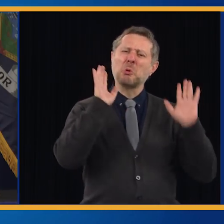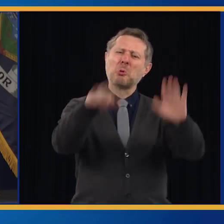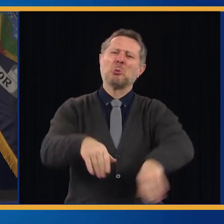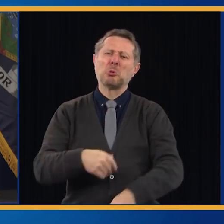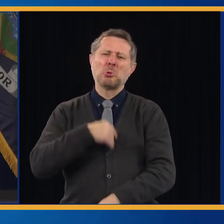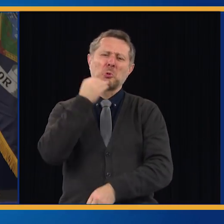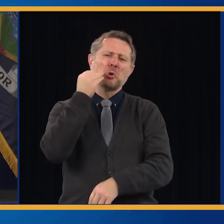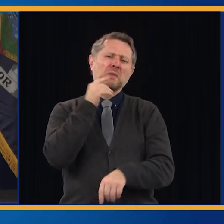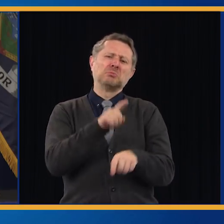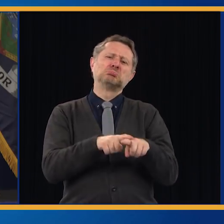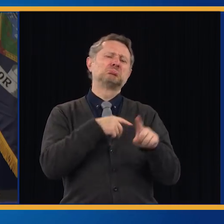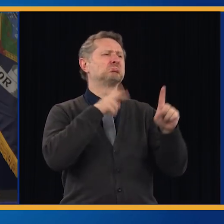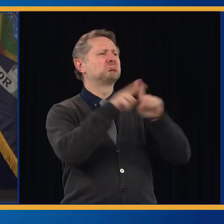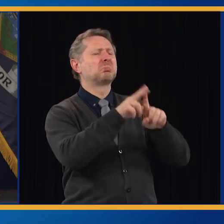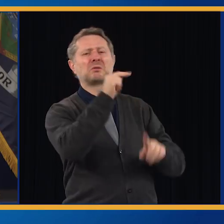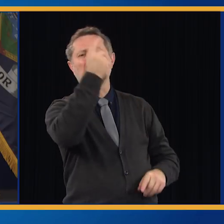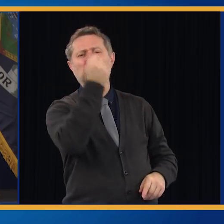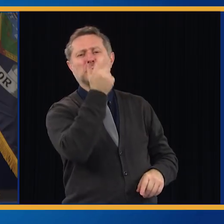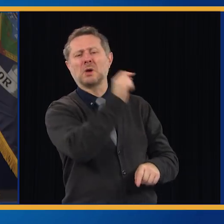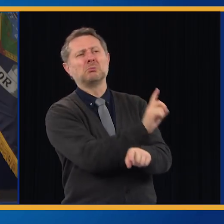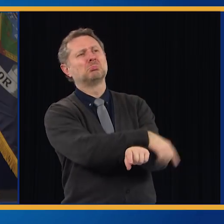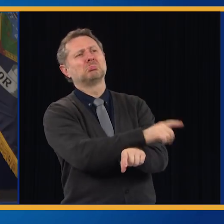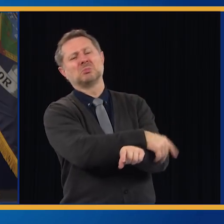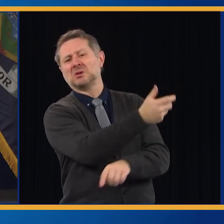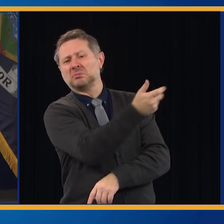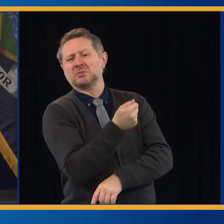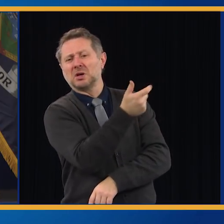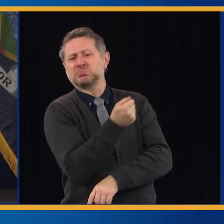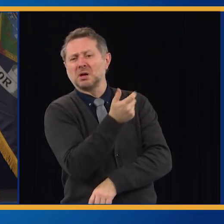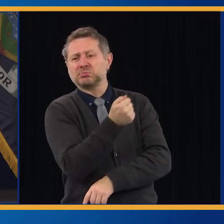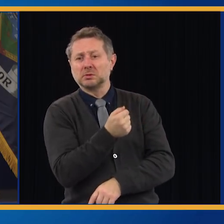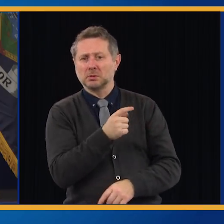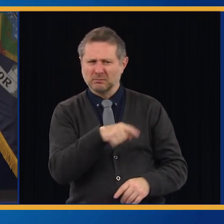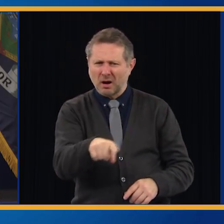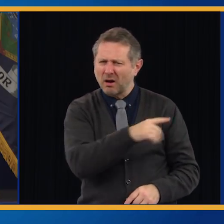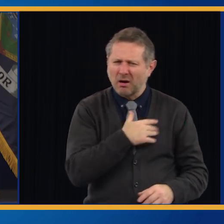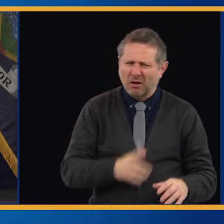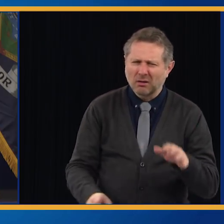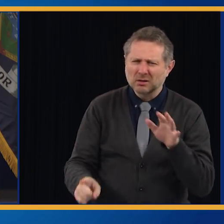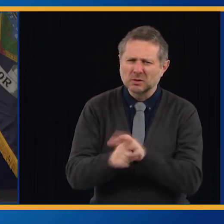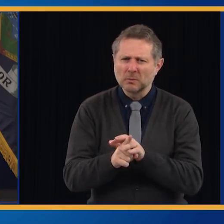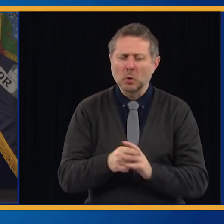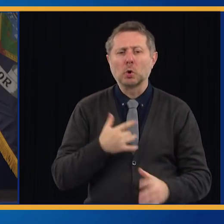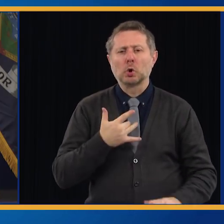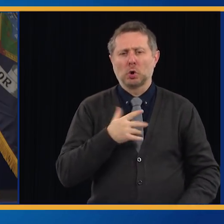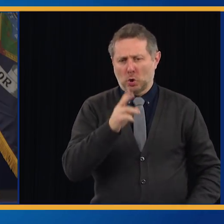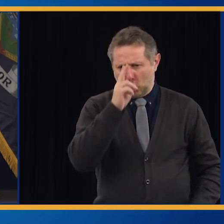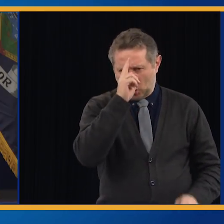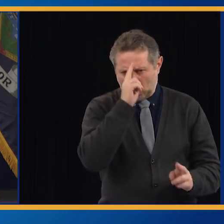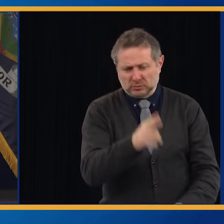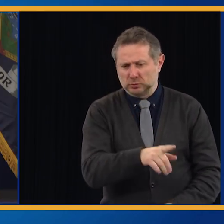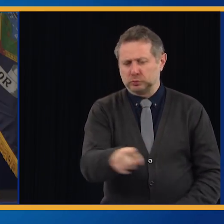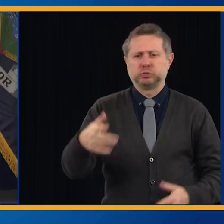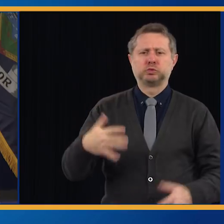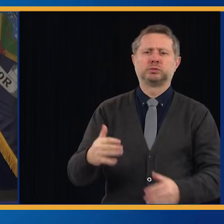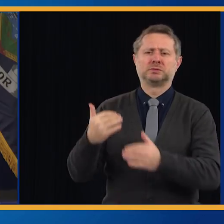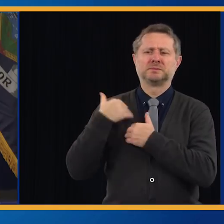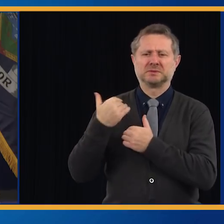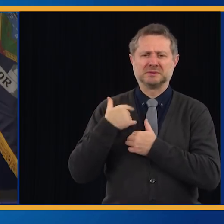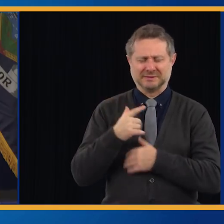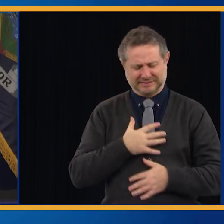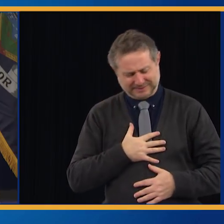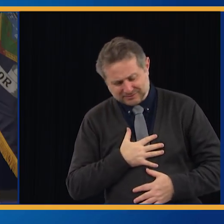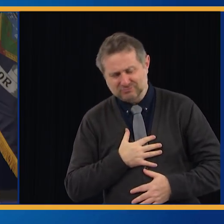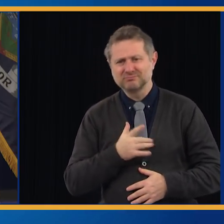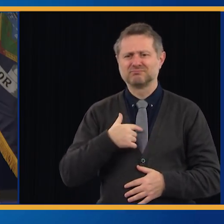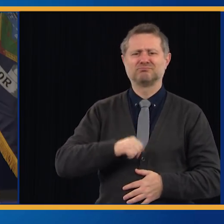they're doing it out of their sense of honor and their sense of dignity and their sense of pride. This is their mission. This is